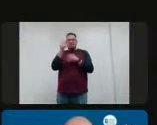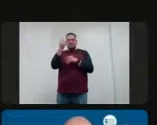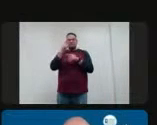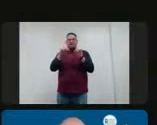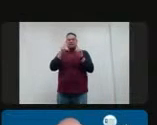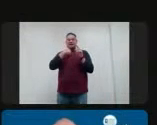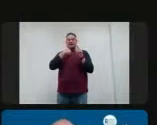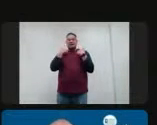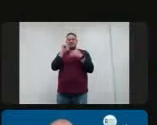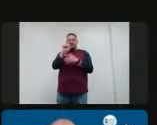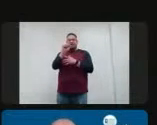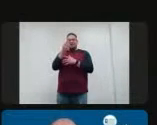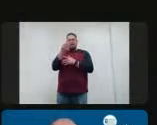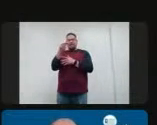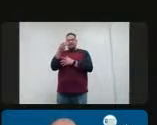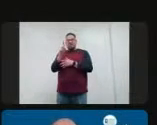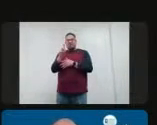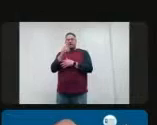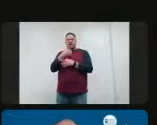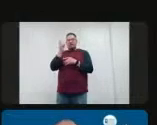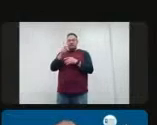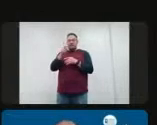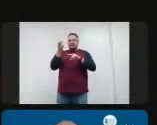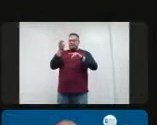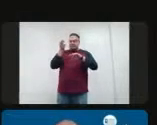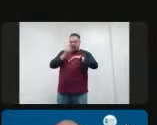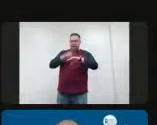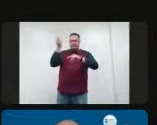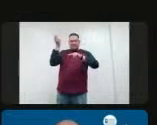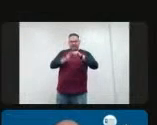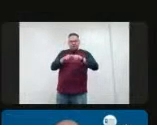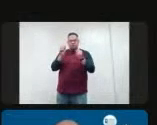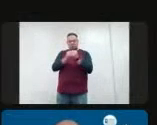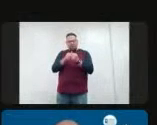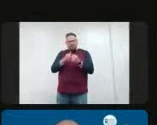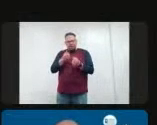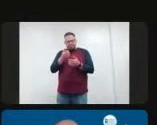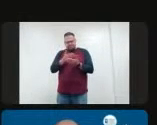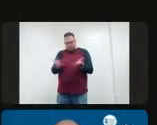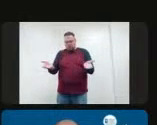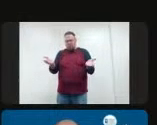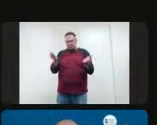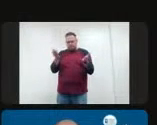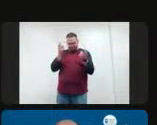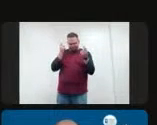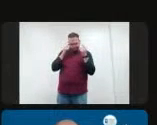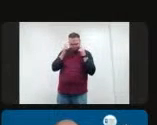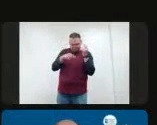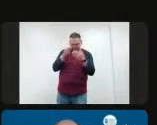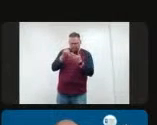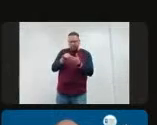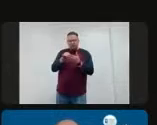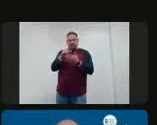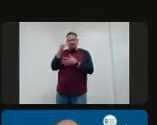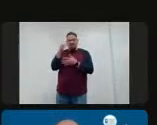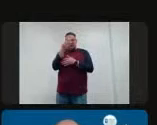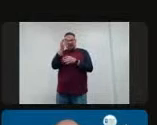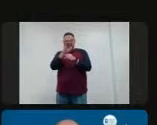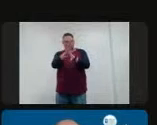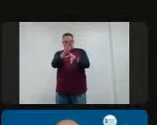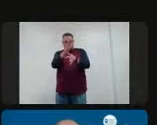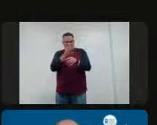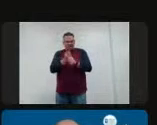ADHD. So I really need time to sit with materials and process them, and getting them Friday night before a Tuesday board meeting,